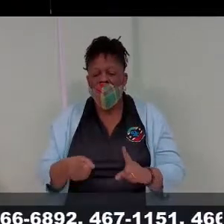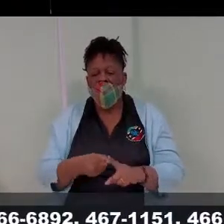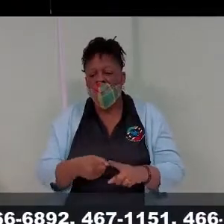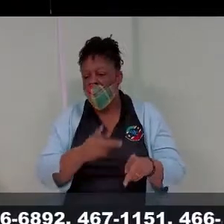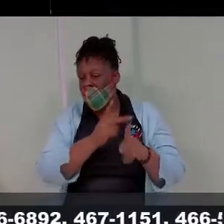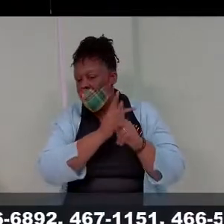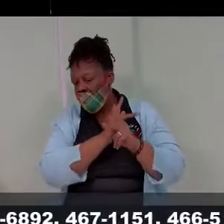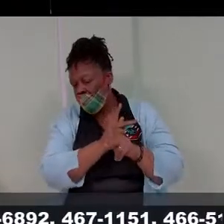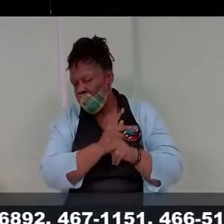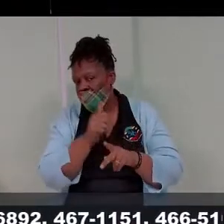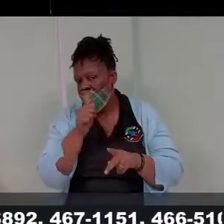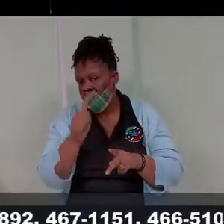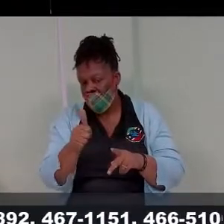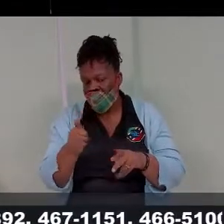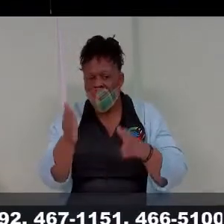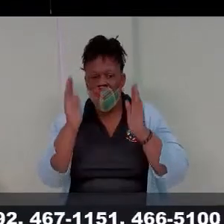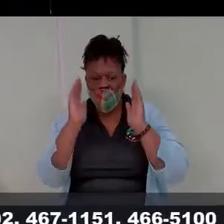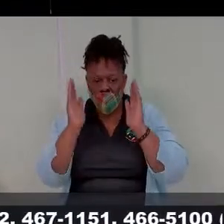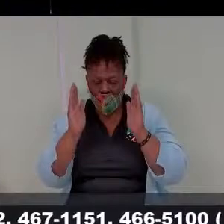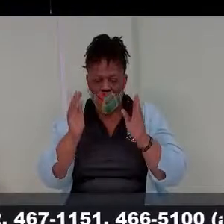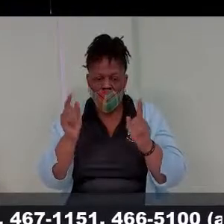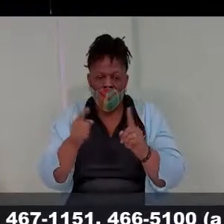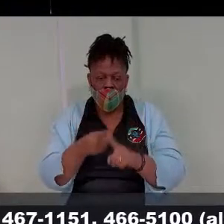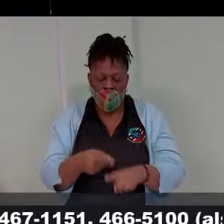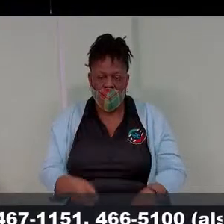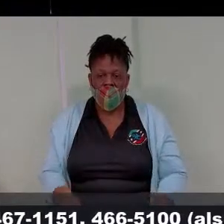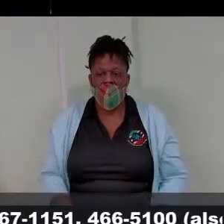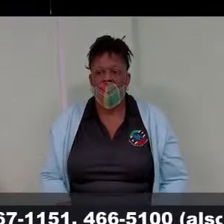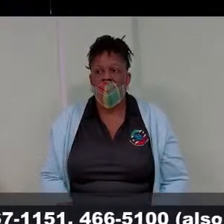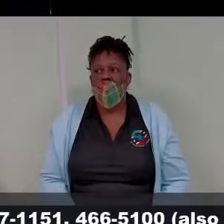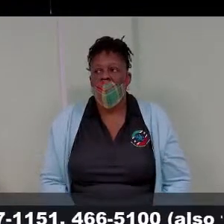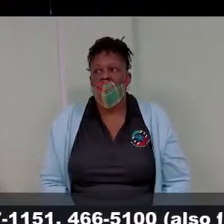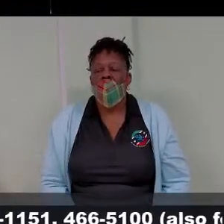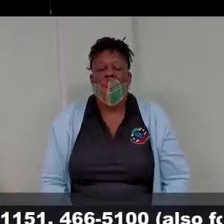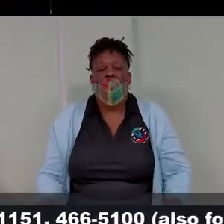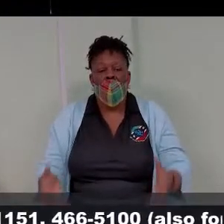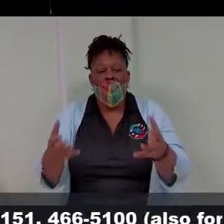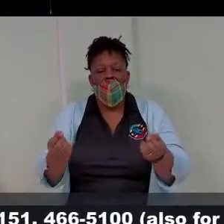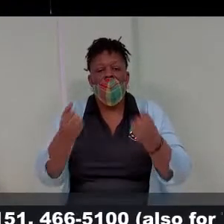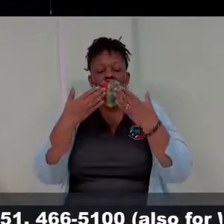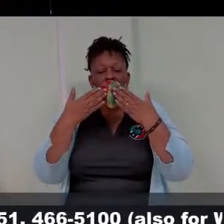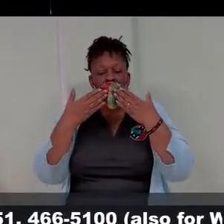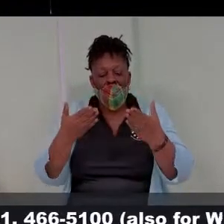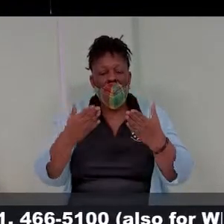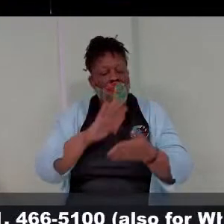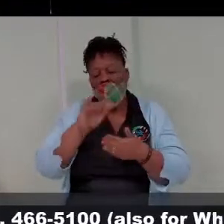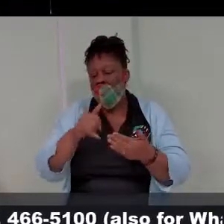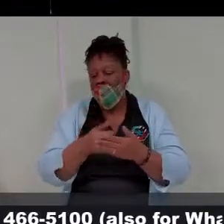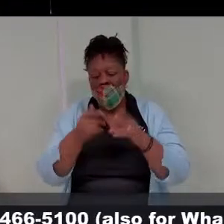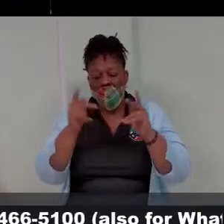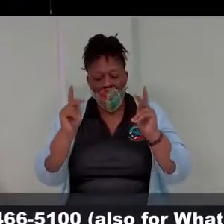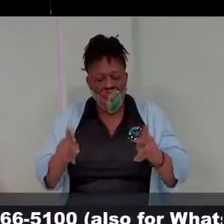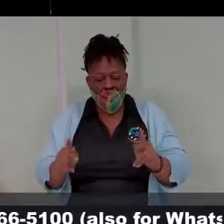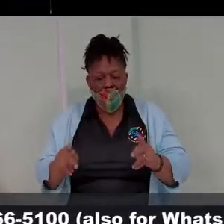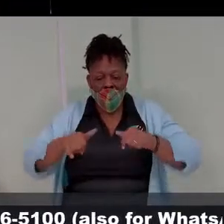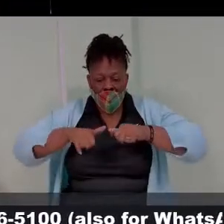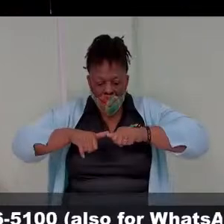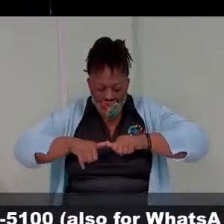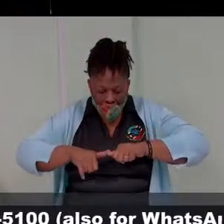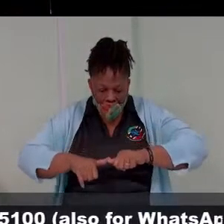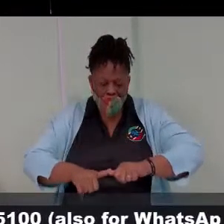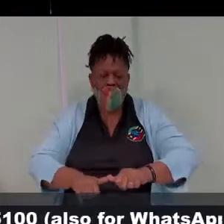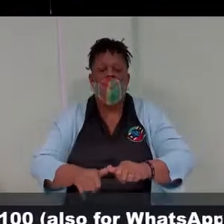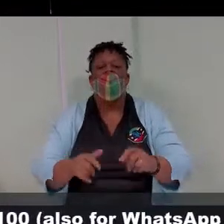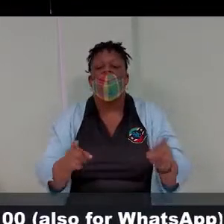have to adhere to. I want to thank, of course, the persons who continue to